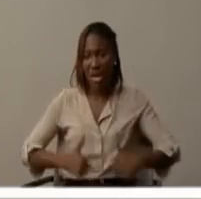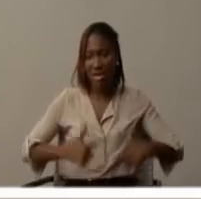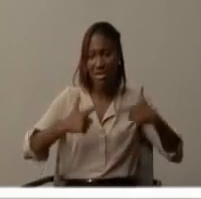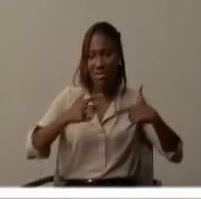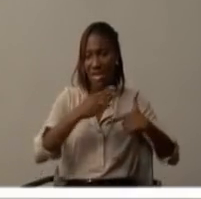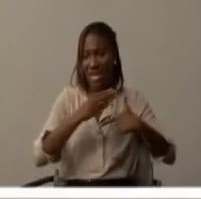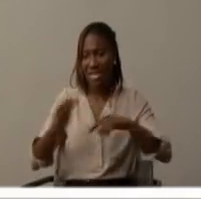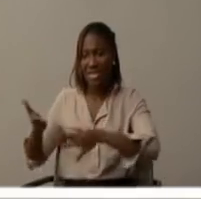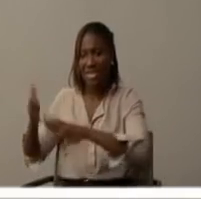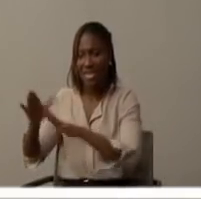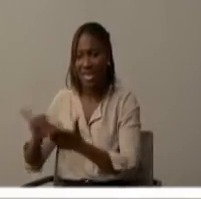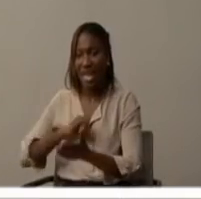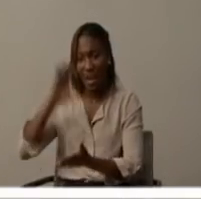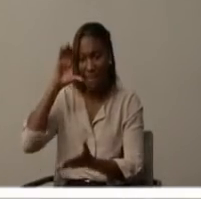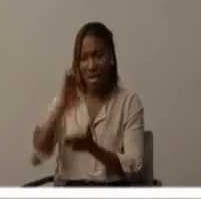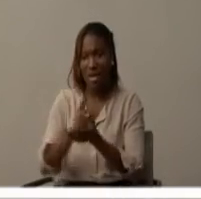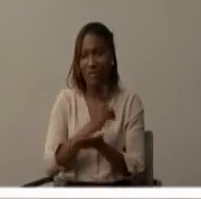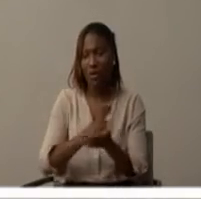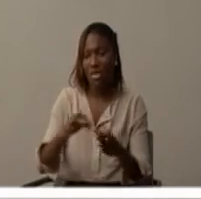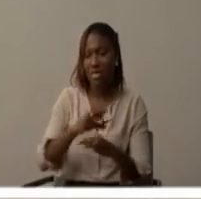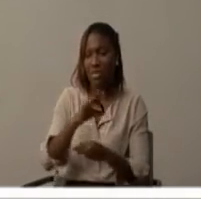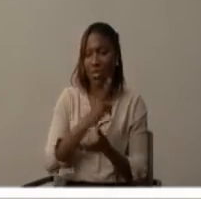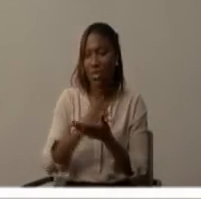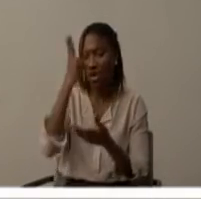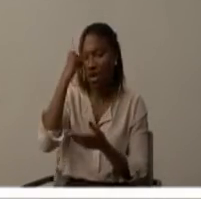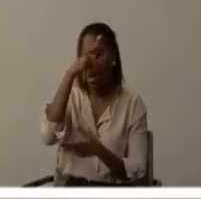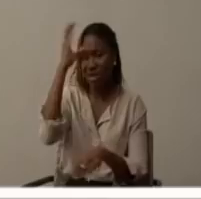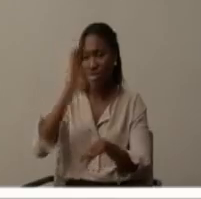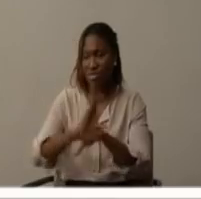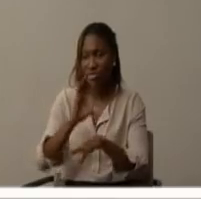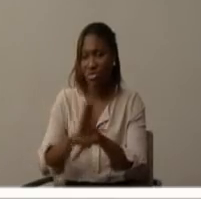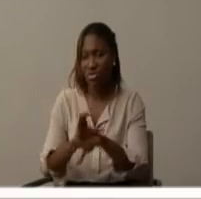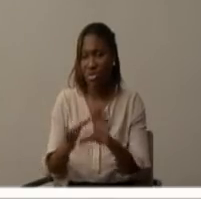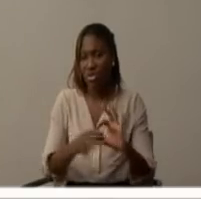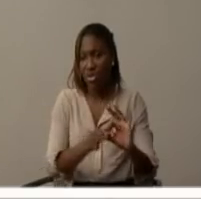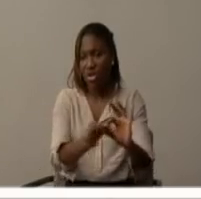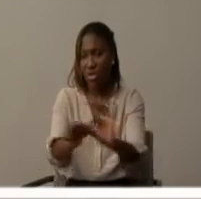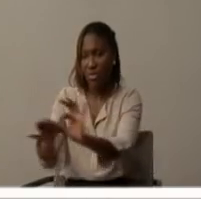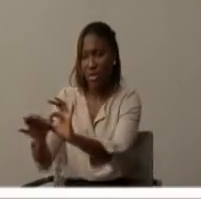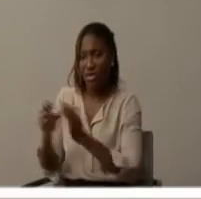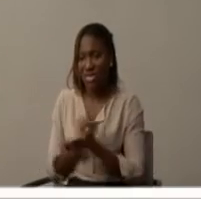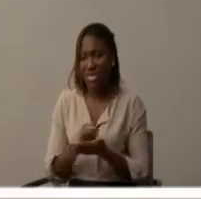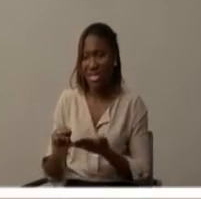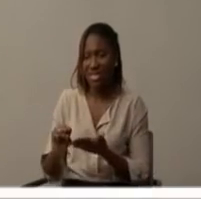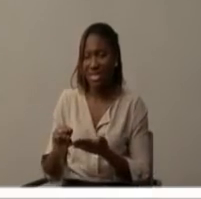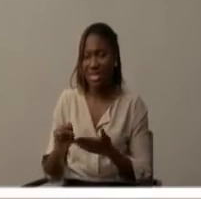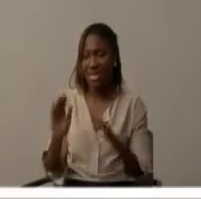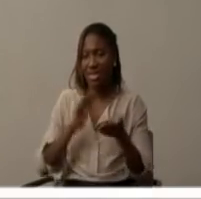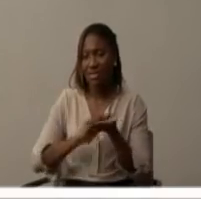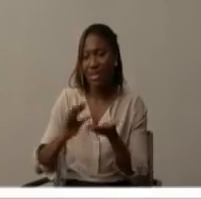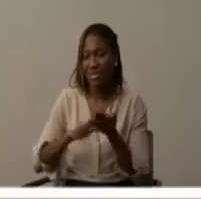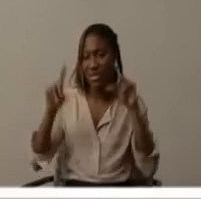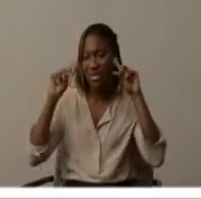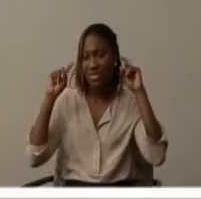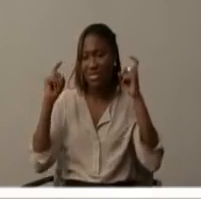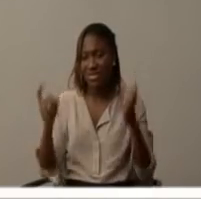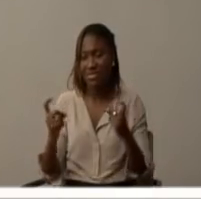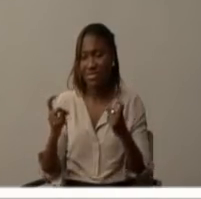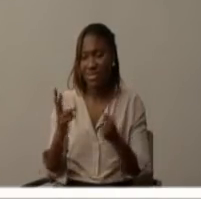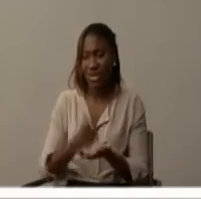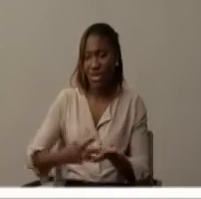dead. I believe in the Holy Spirit, the Holy Catholic Church, the communion of saints, the forgiveness